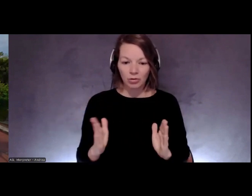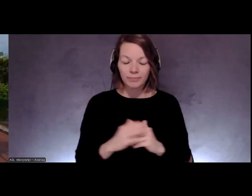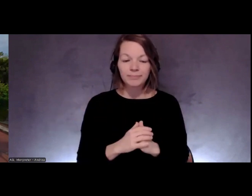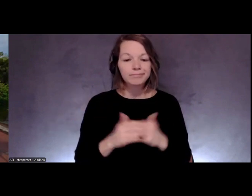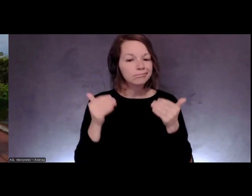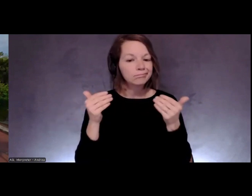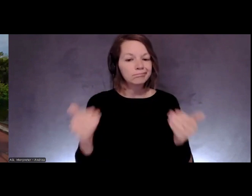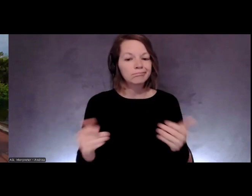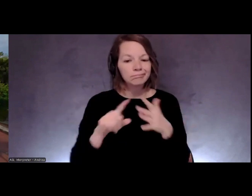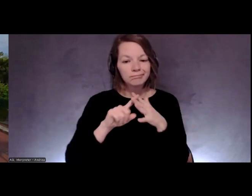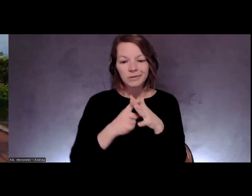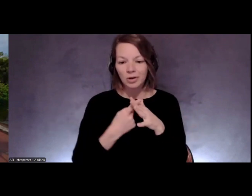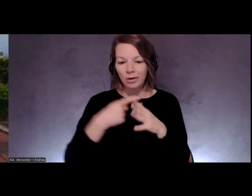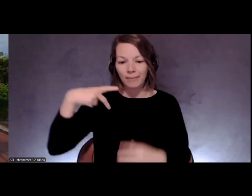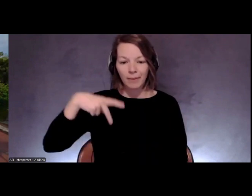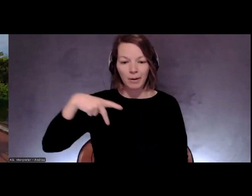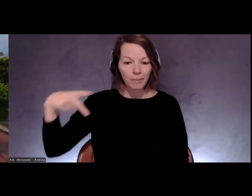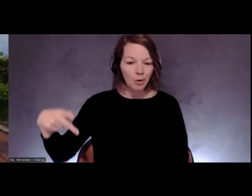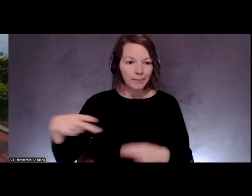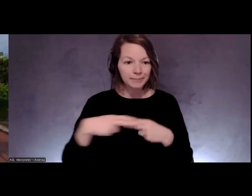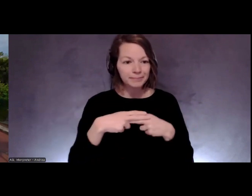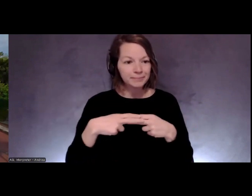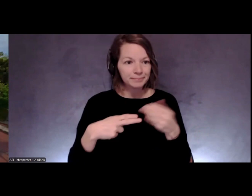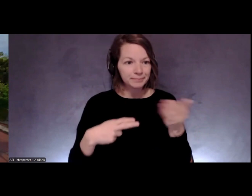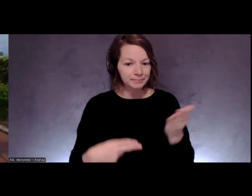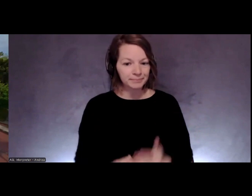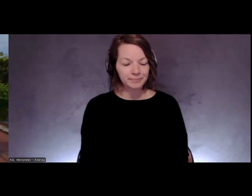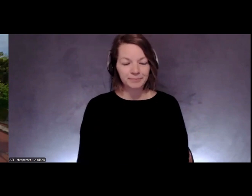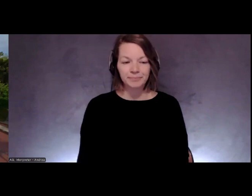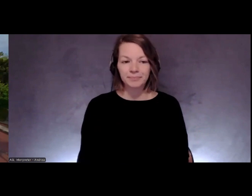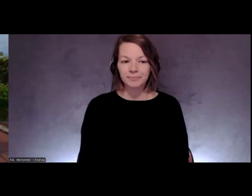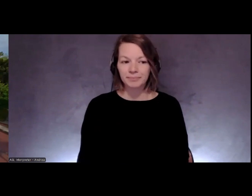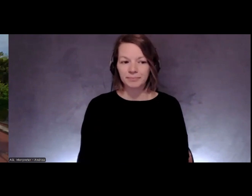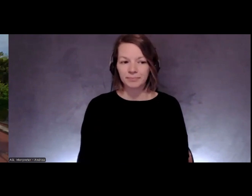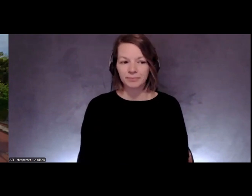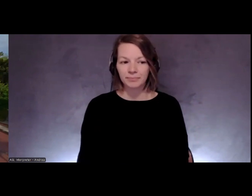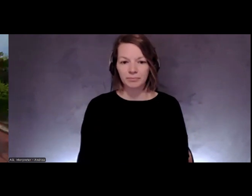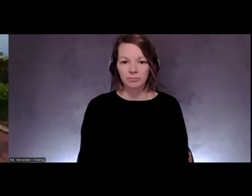get started with the PowerPoint presentation.